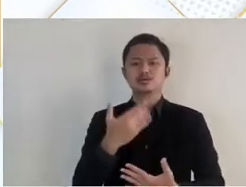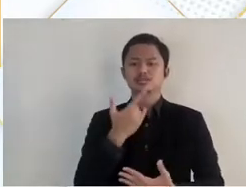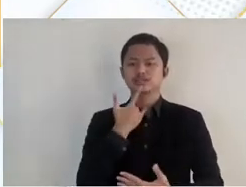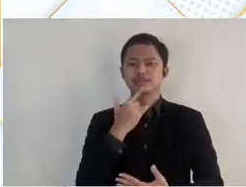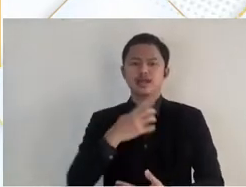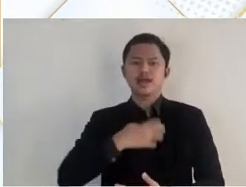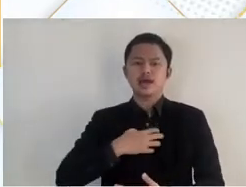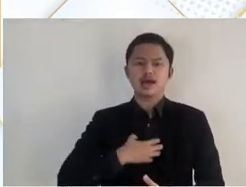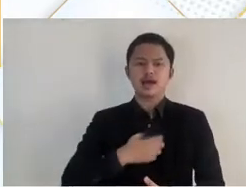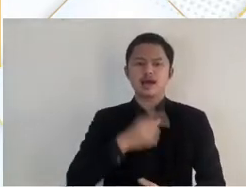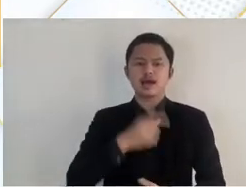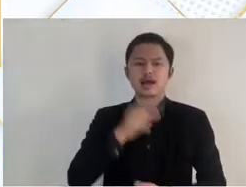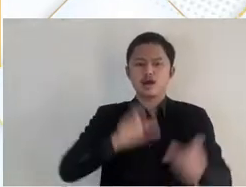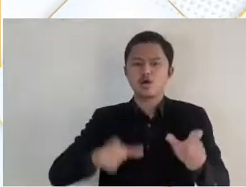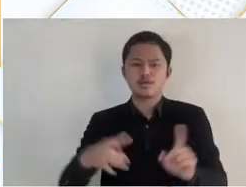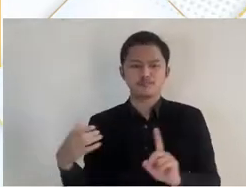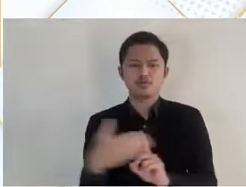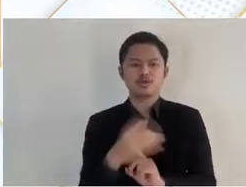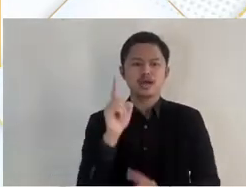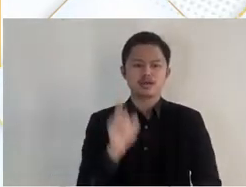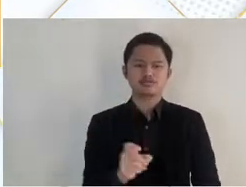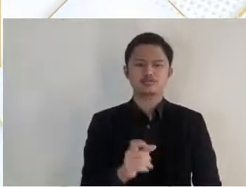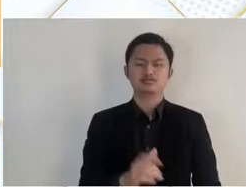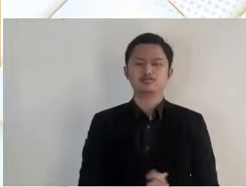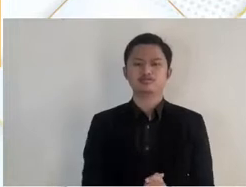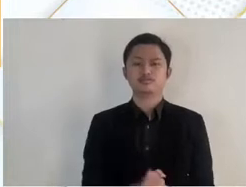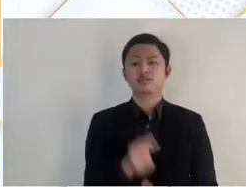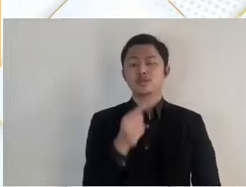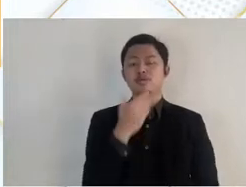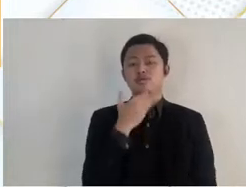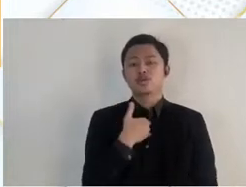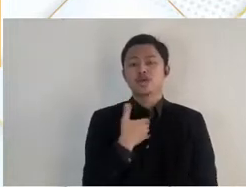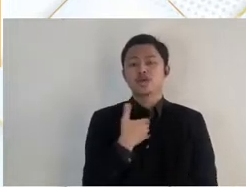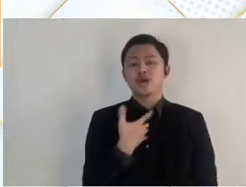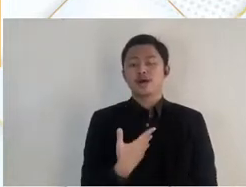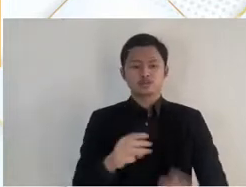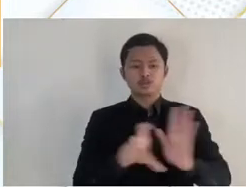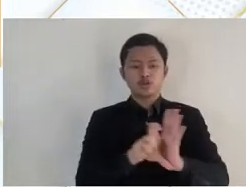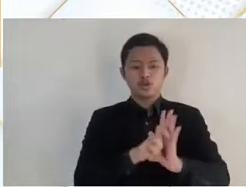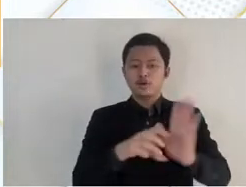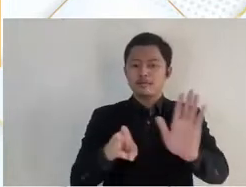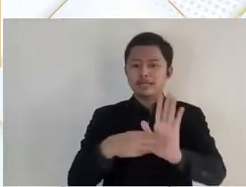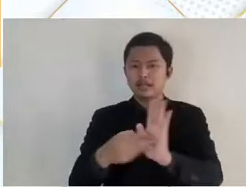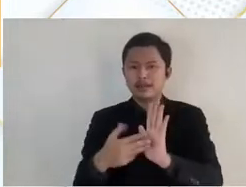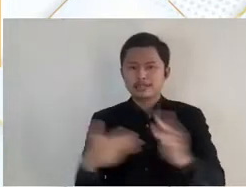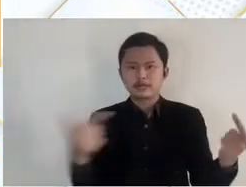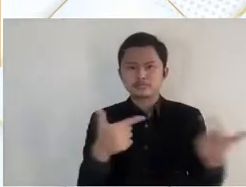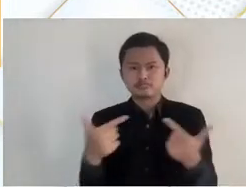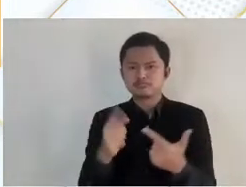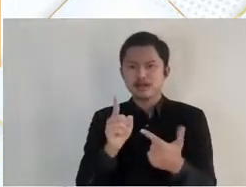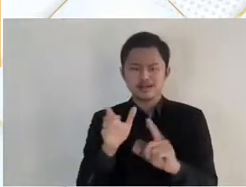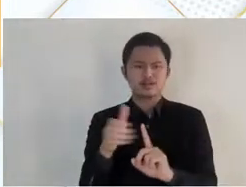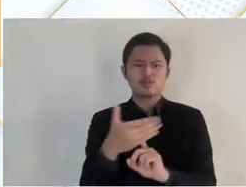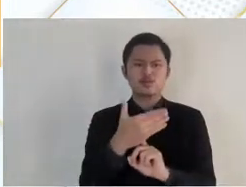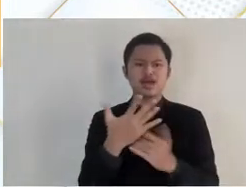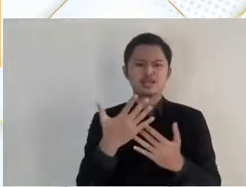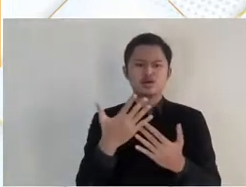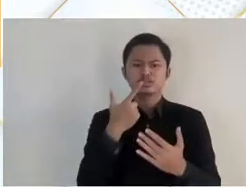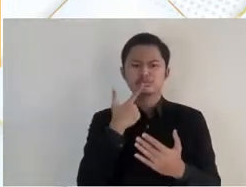rights violations. You have protected conflicts where there's elusive political